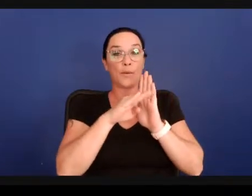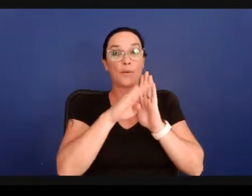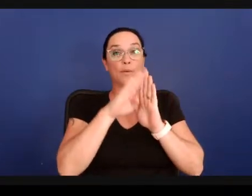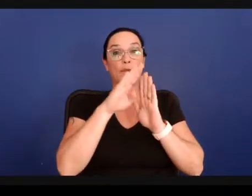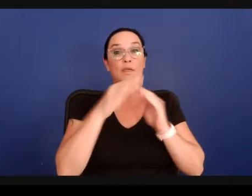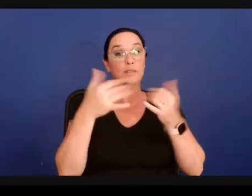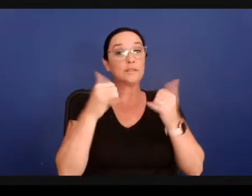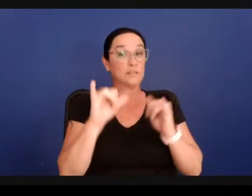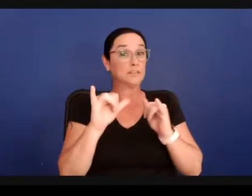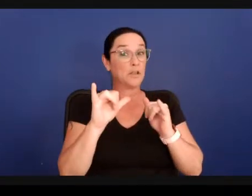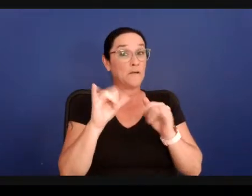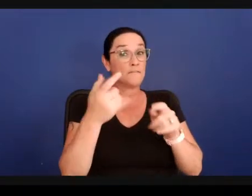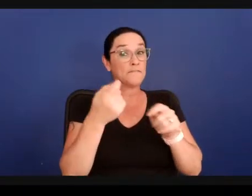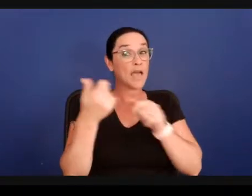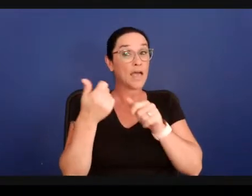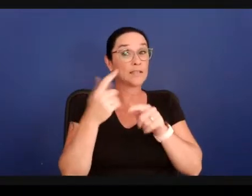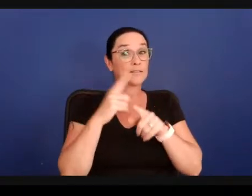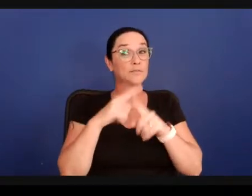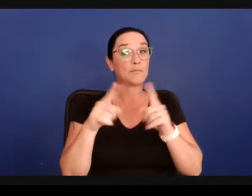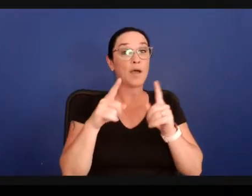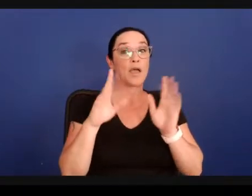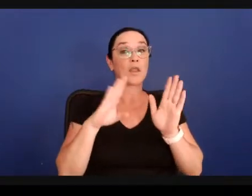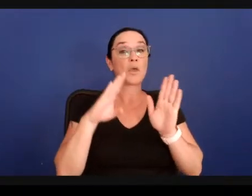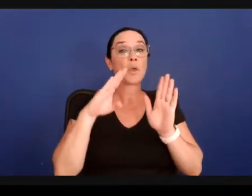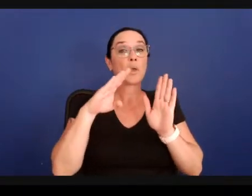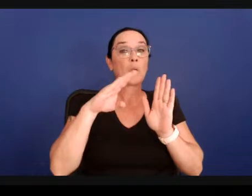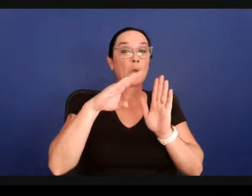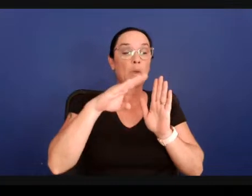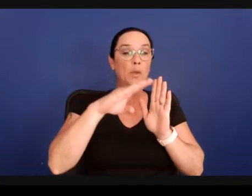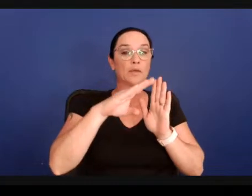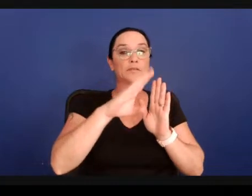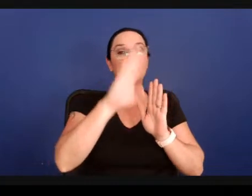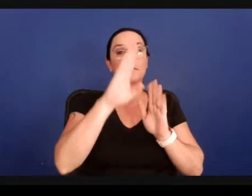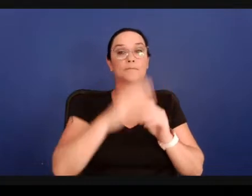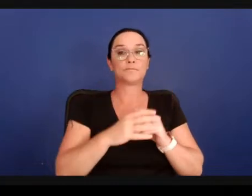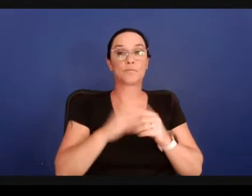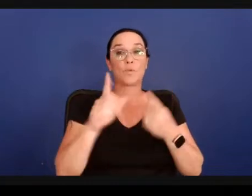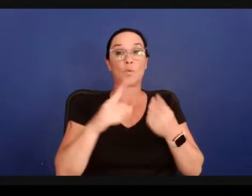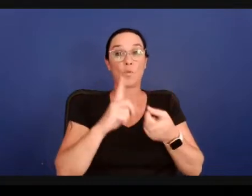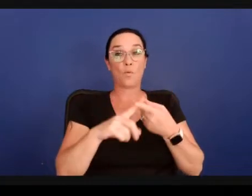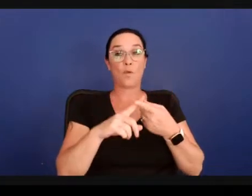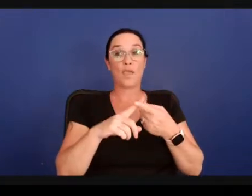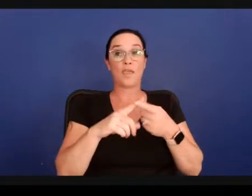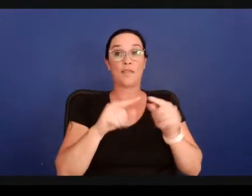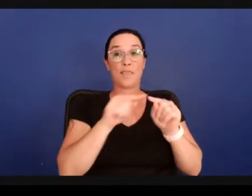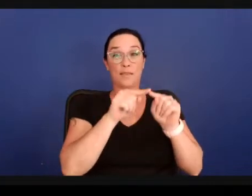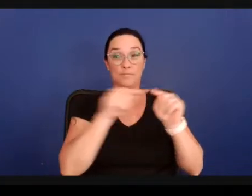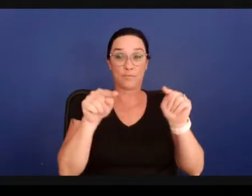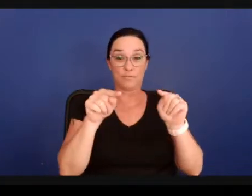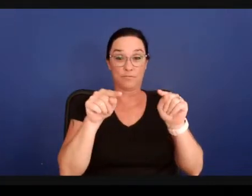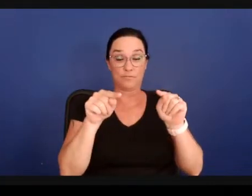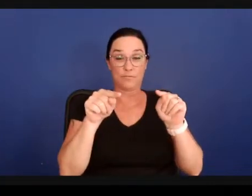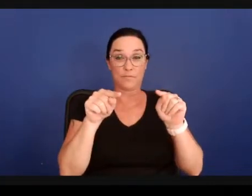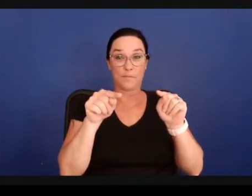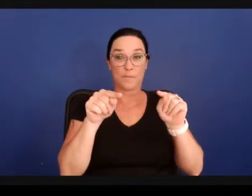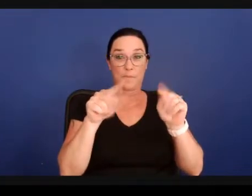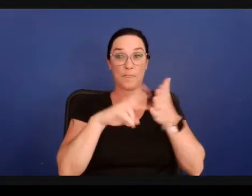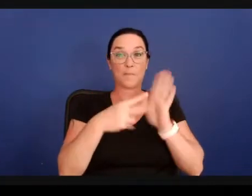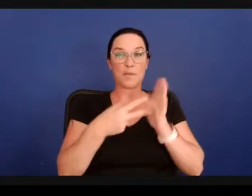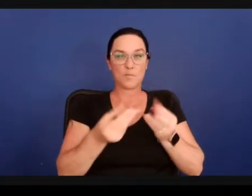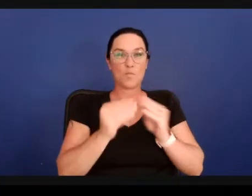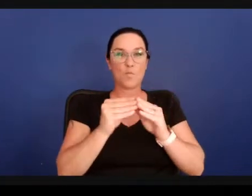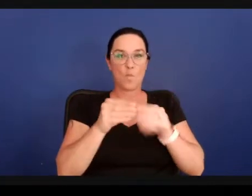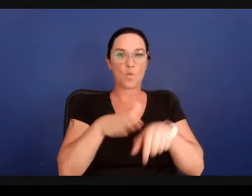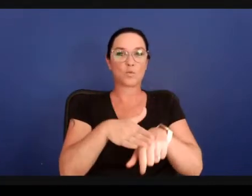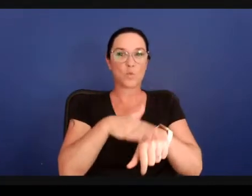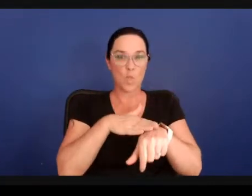pretty fast, just not as fast. And when it does these little stops, that's when it's slowing down. So we had